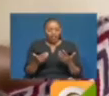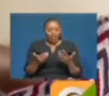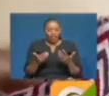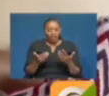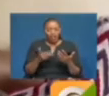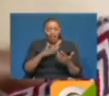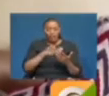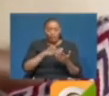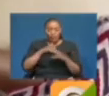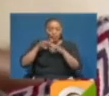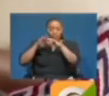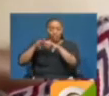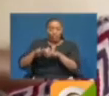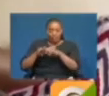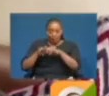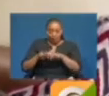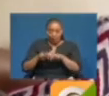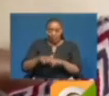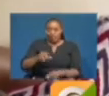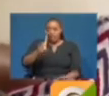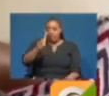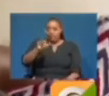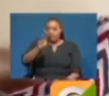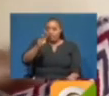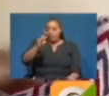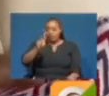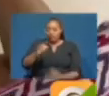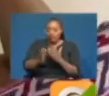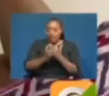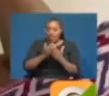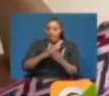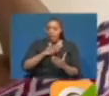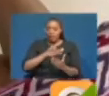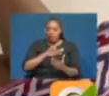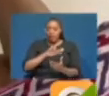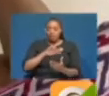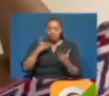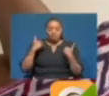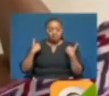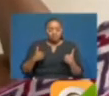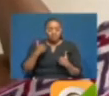was dependent on David. He used to take care of me. I'm a sick person.